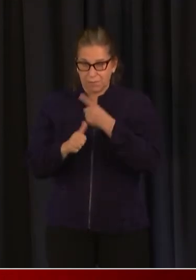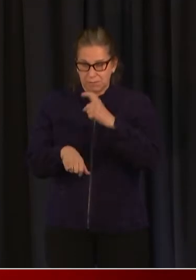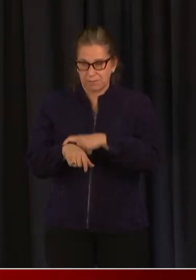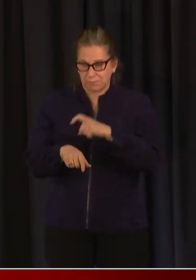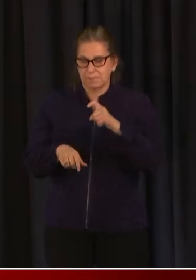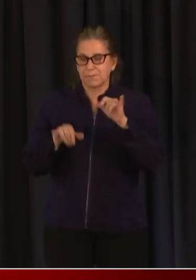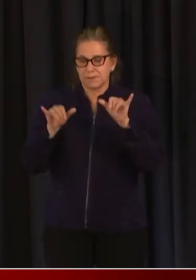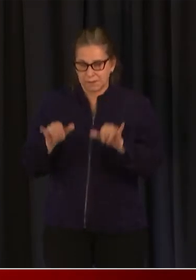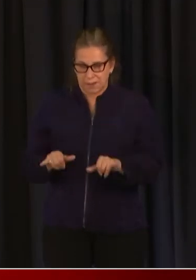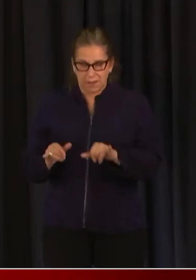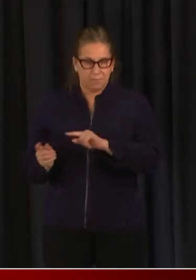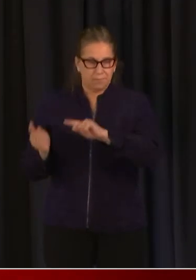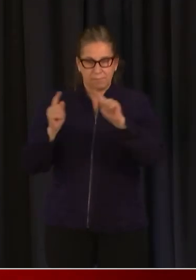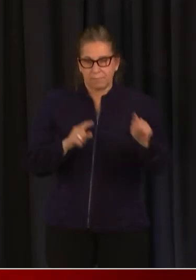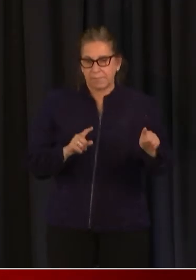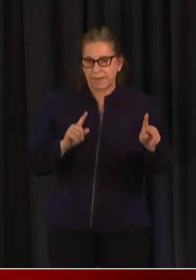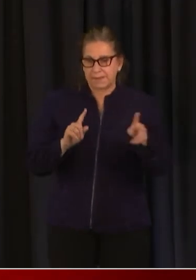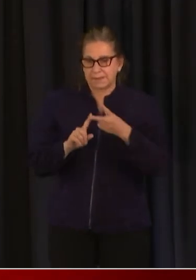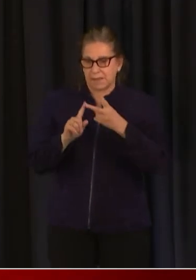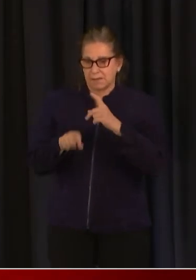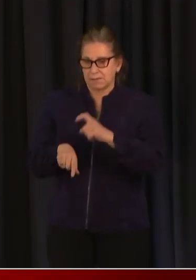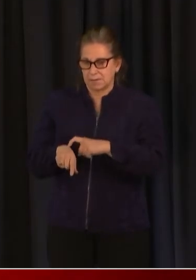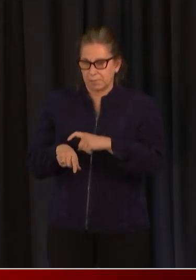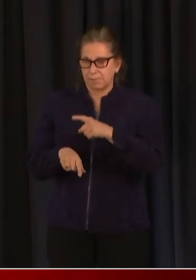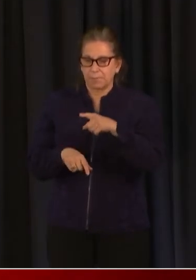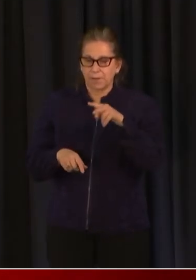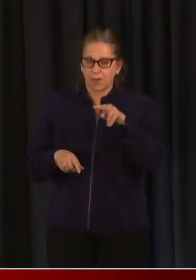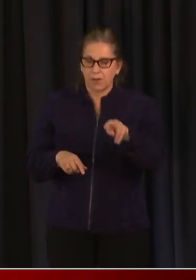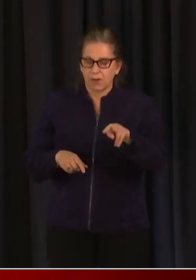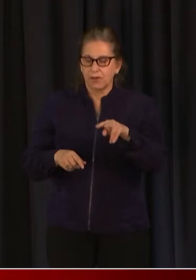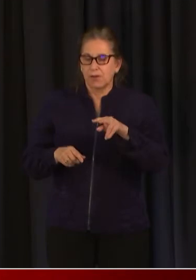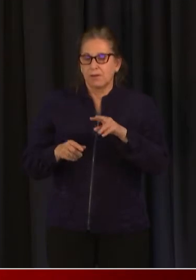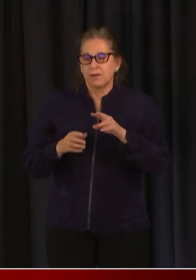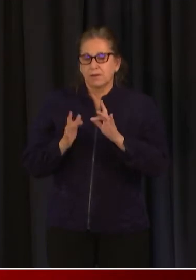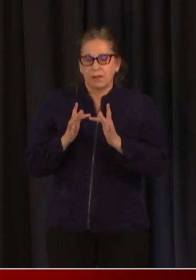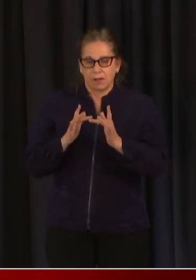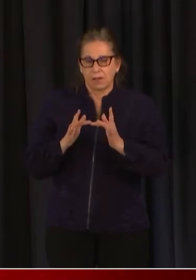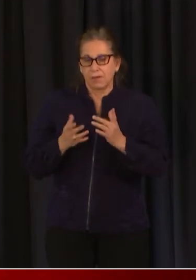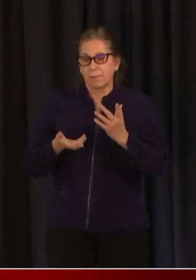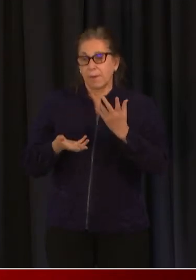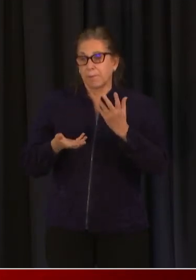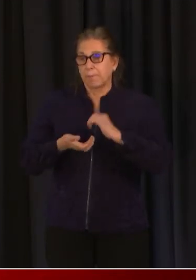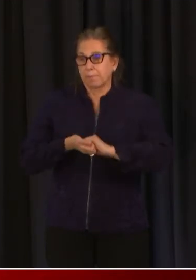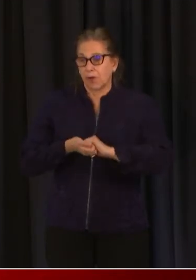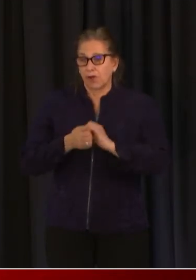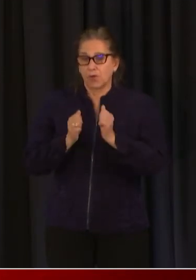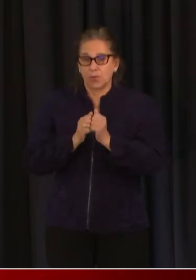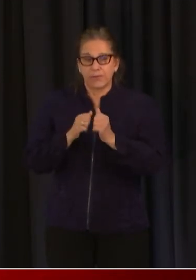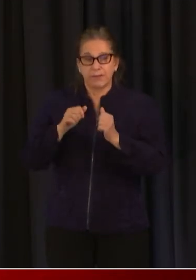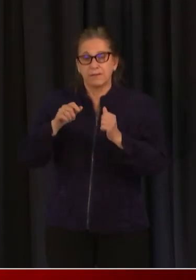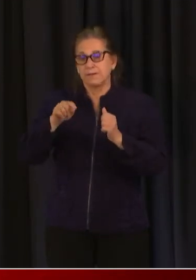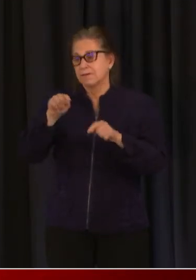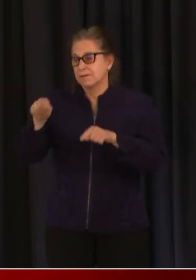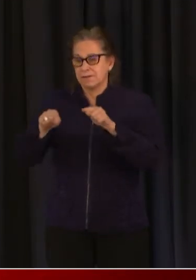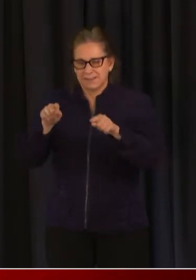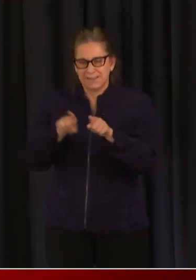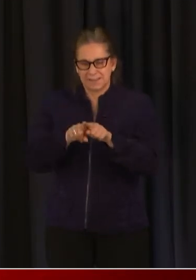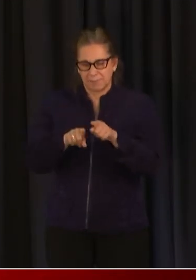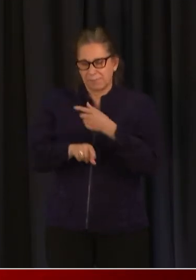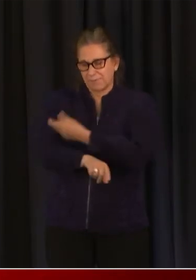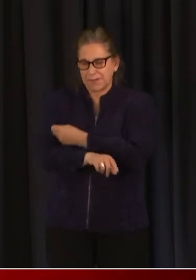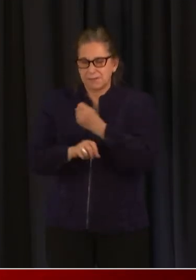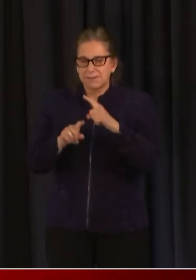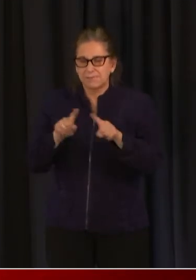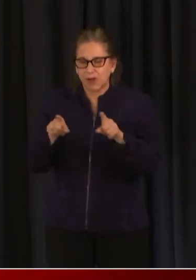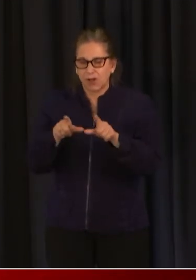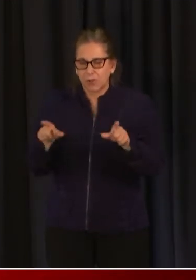time. As you will note, some of our sites are in partnership with other entities like GW or District Urgent Care,